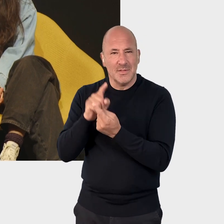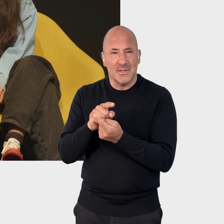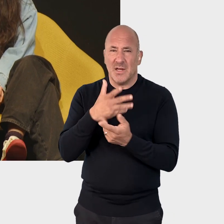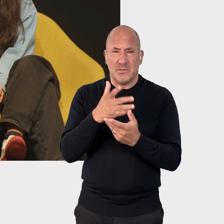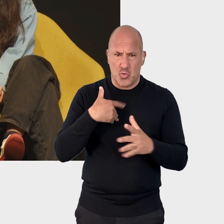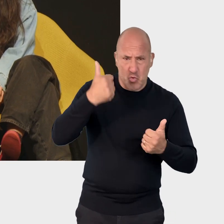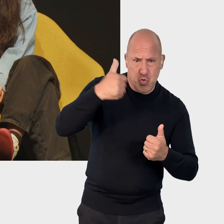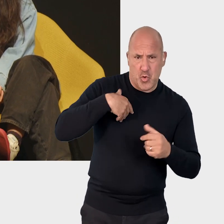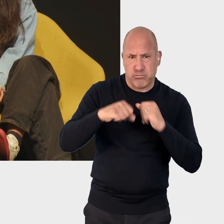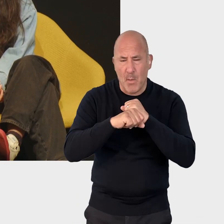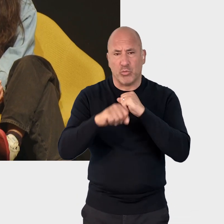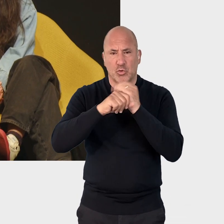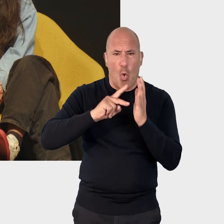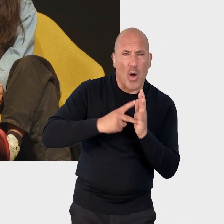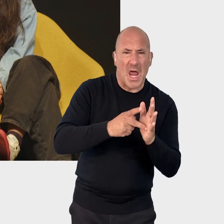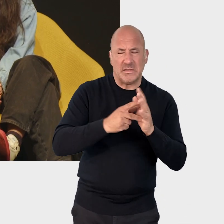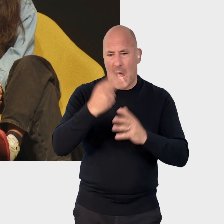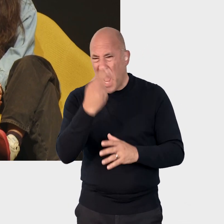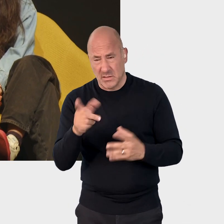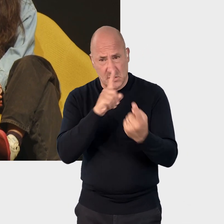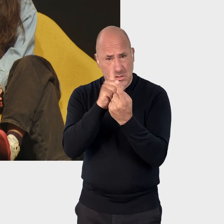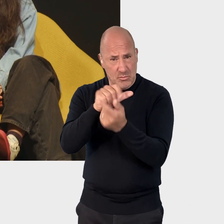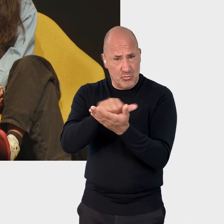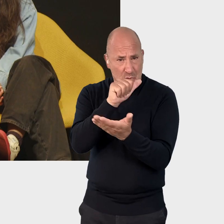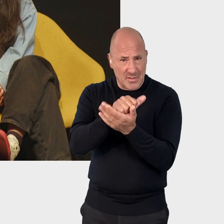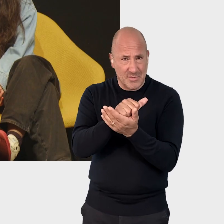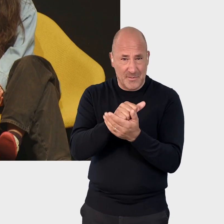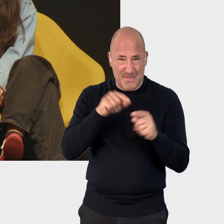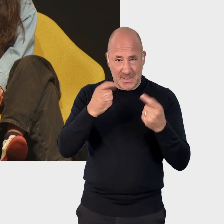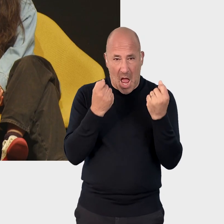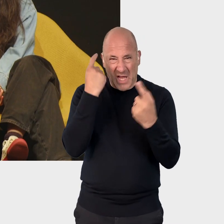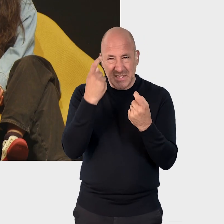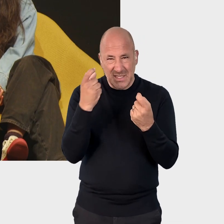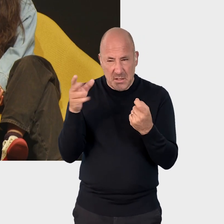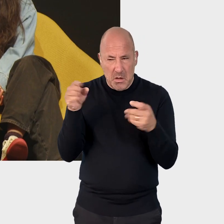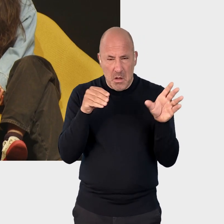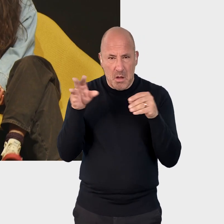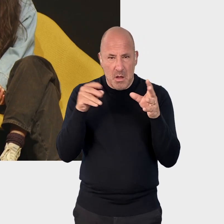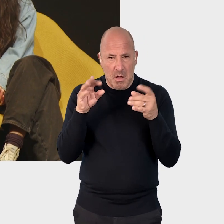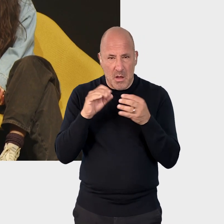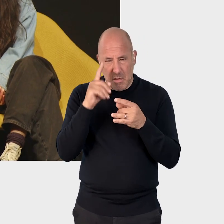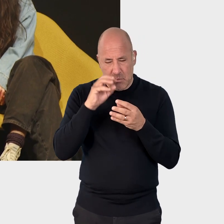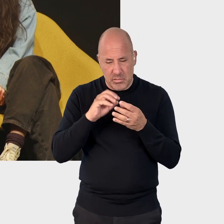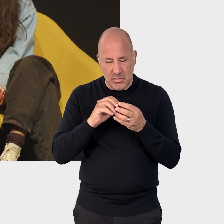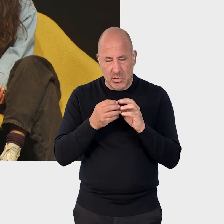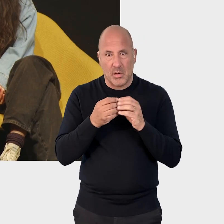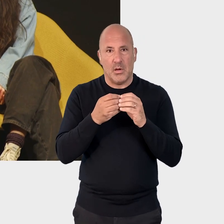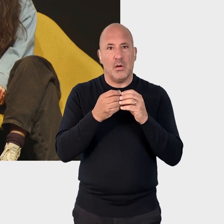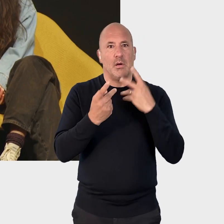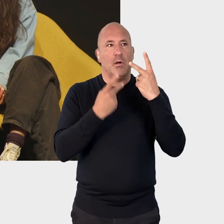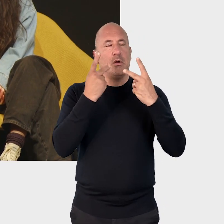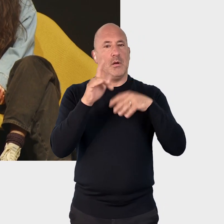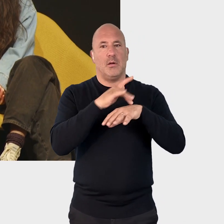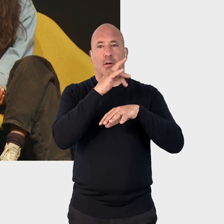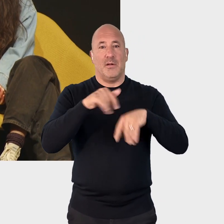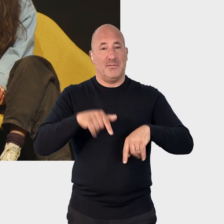huge amount of kind of doers and promoters and organisers and artists in the city. And I think those ideas just slowly coalesced